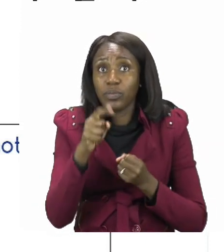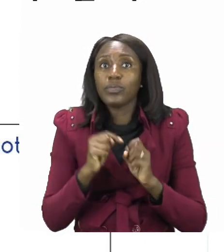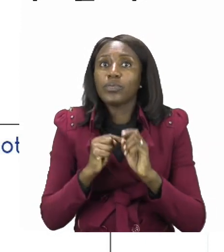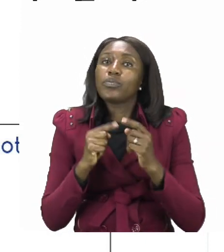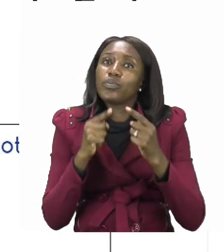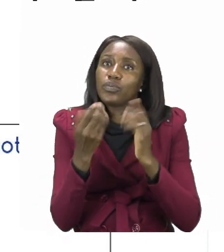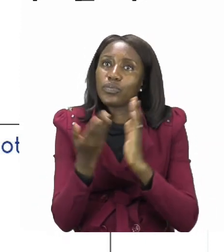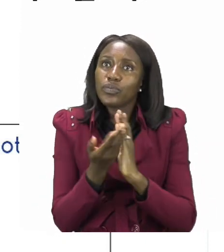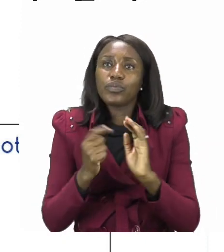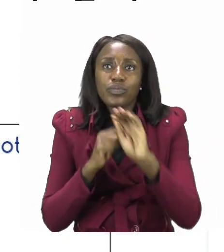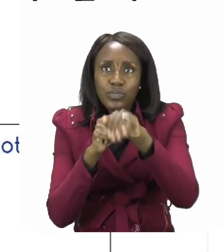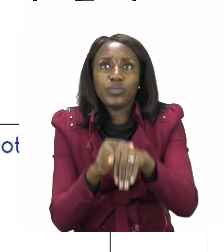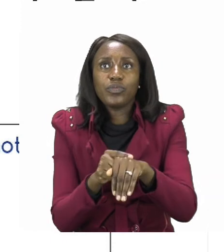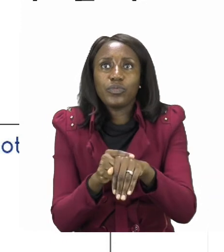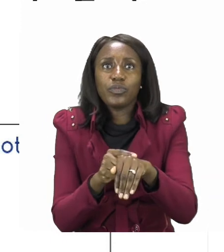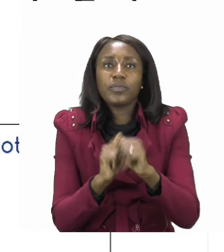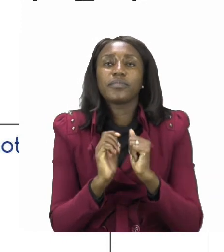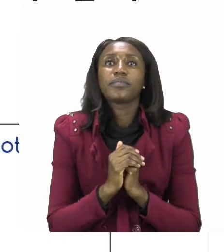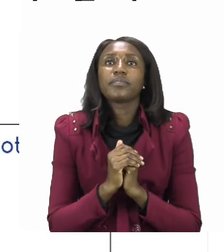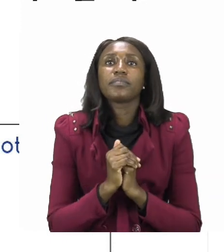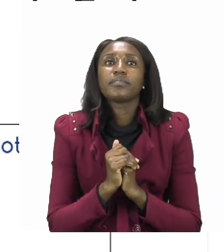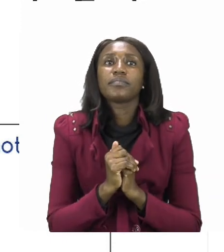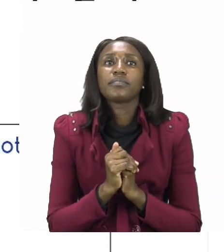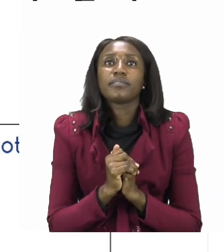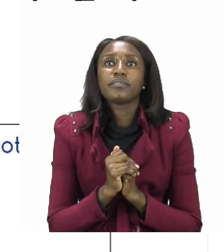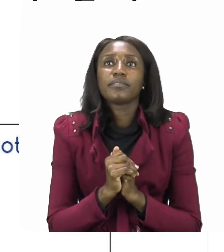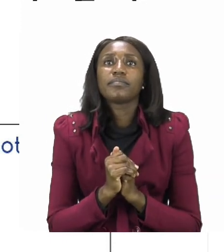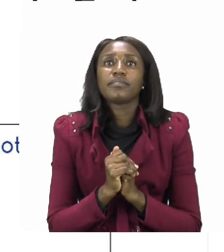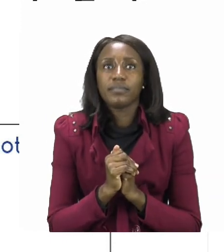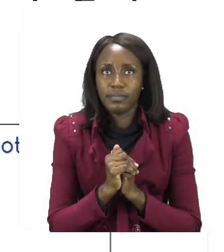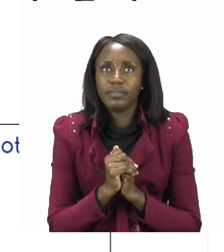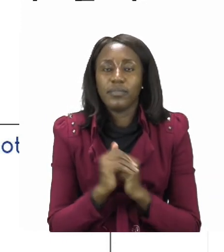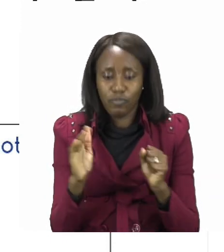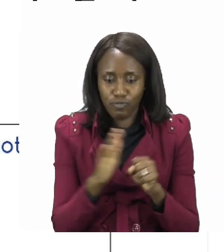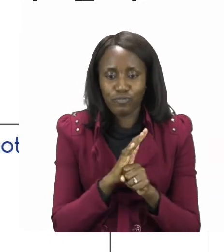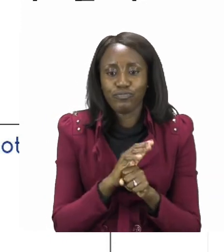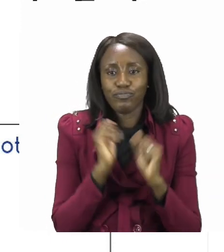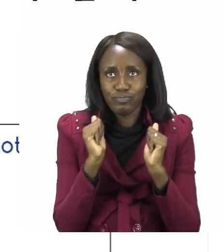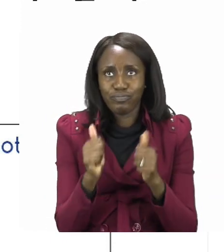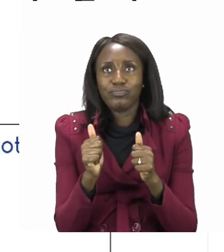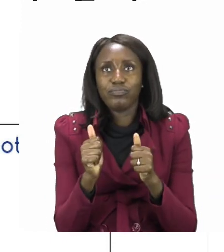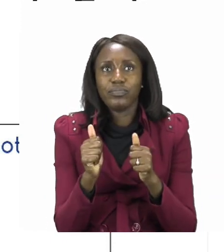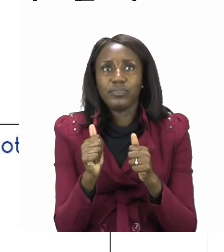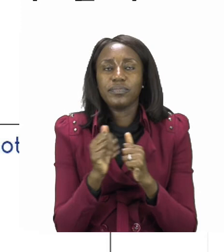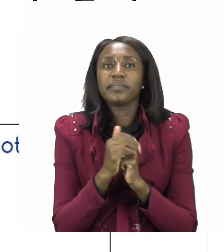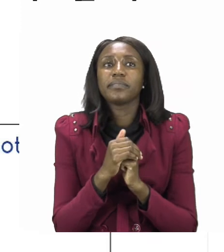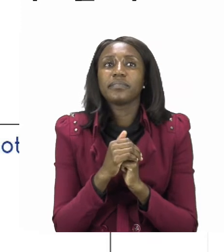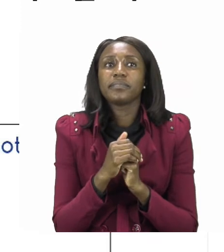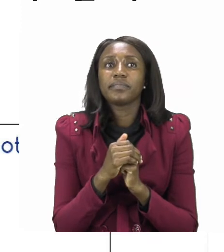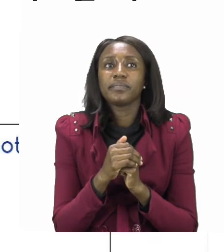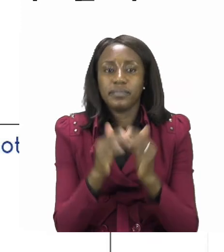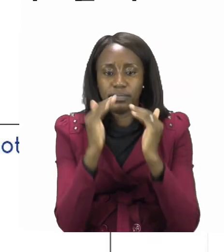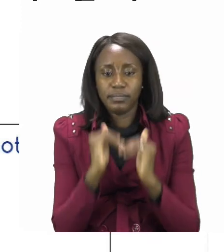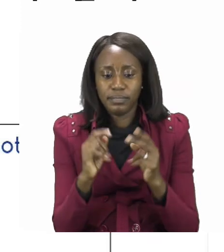school tomorrow. Now that would be a complete sentence. Let's do